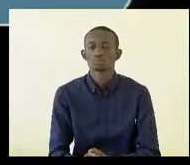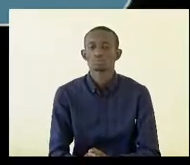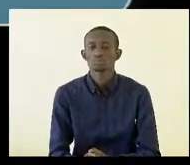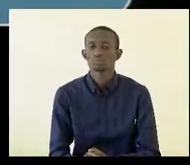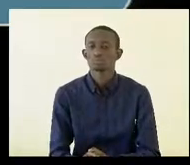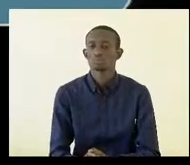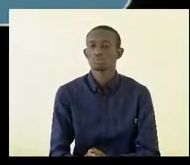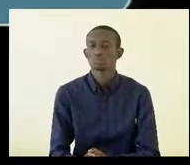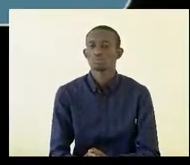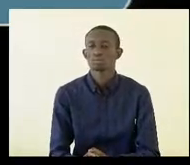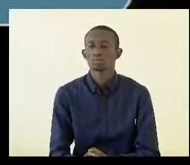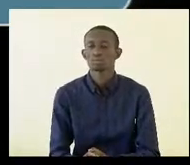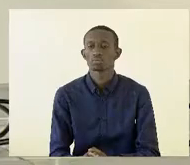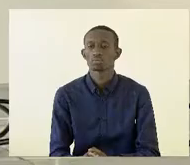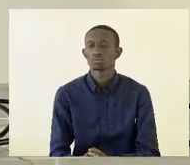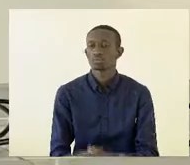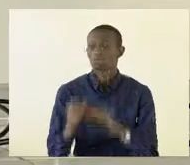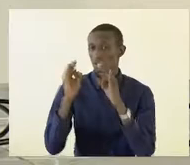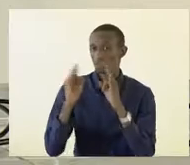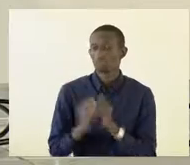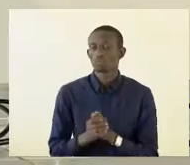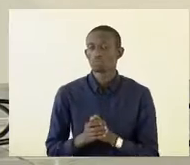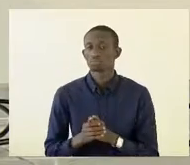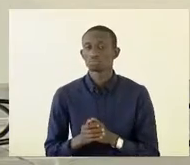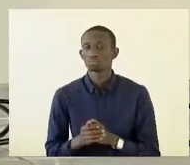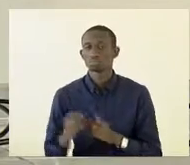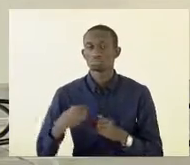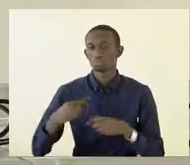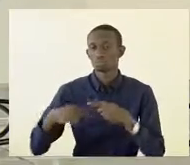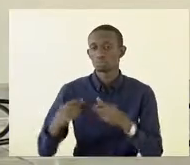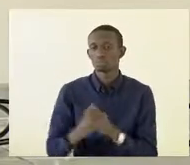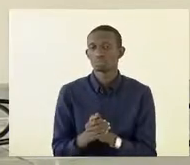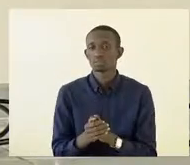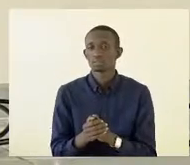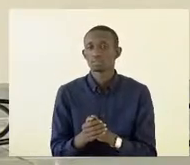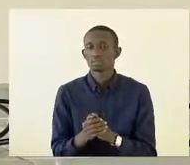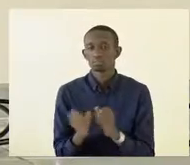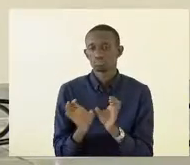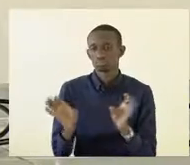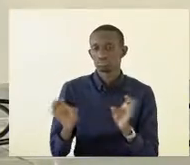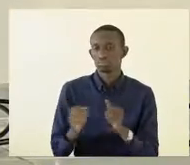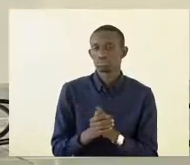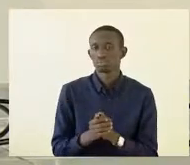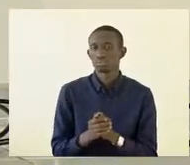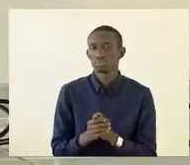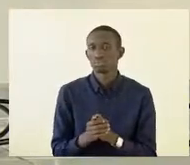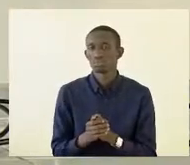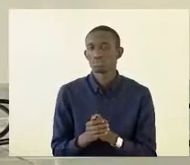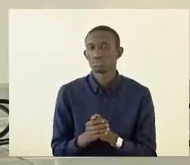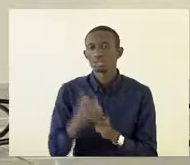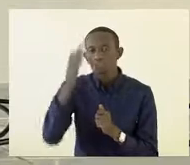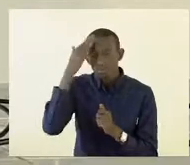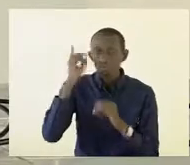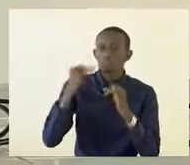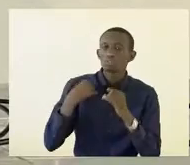if we are at the crossroads, we are torn apart. So we don't know whether we head